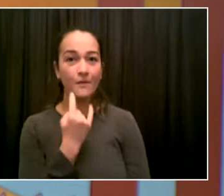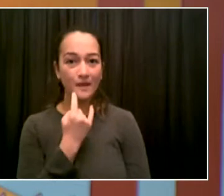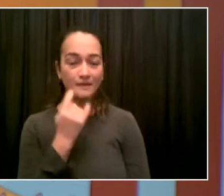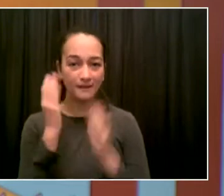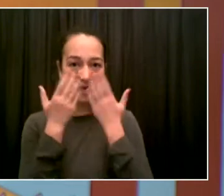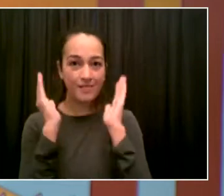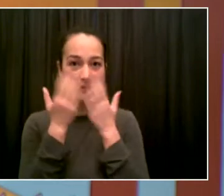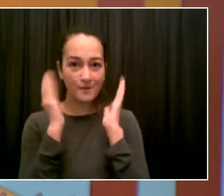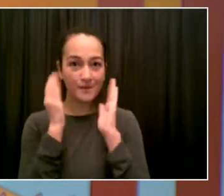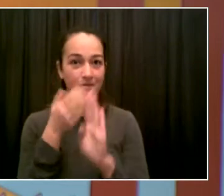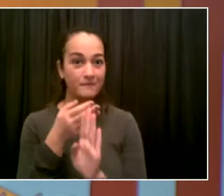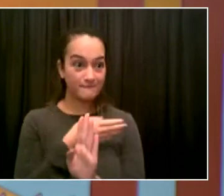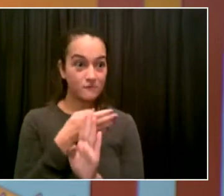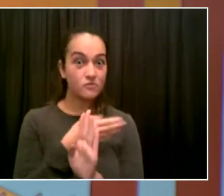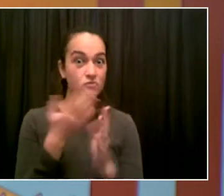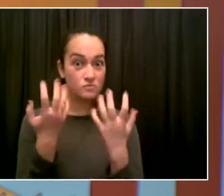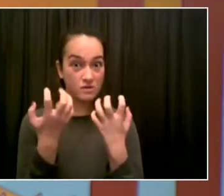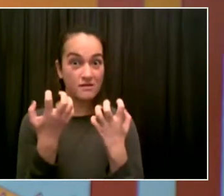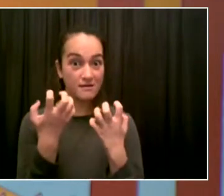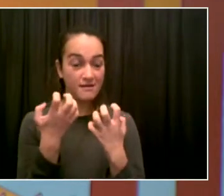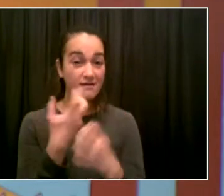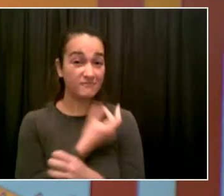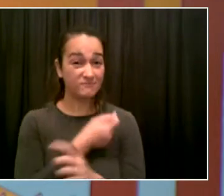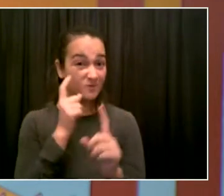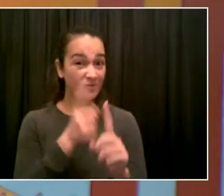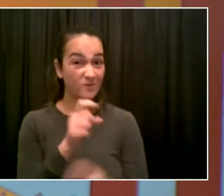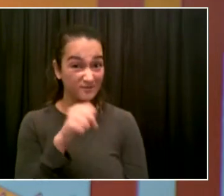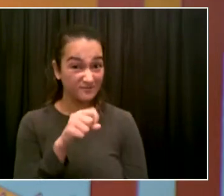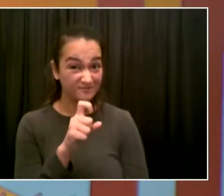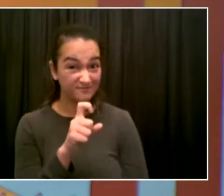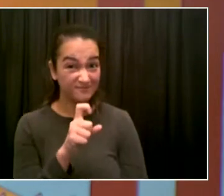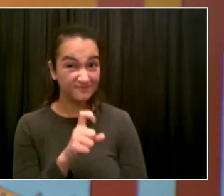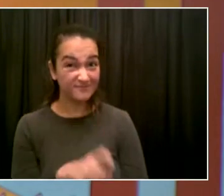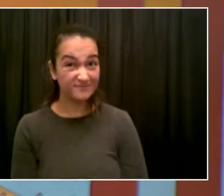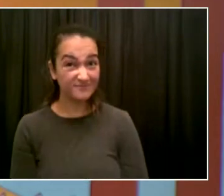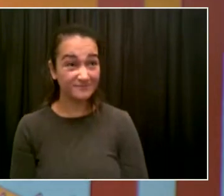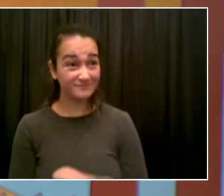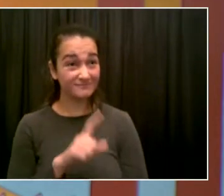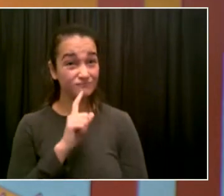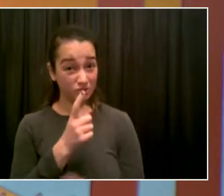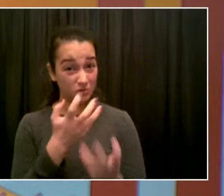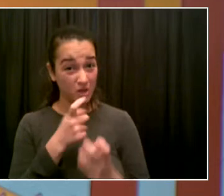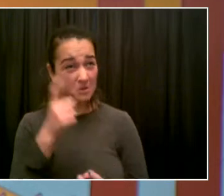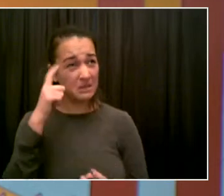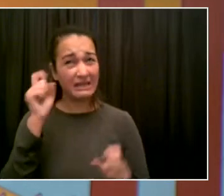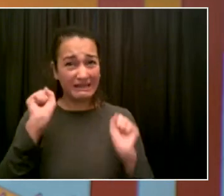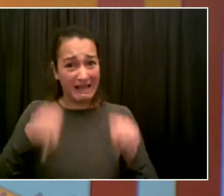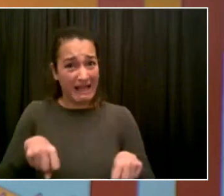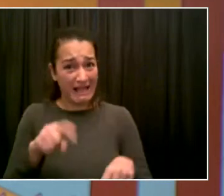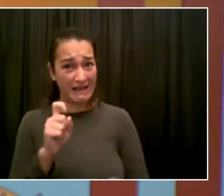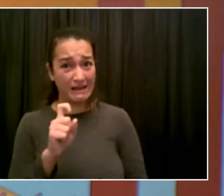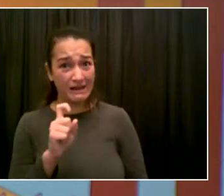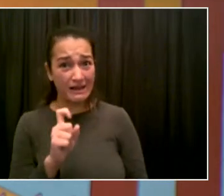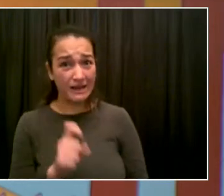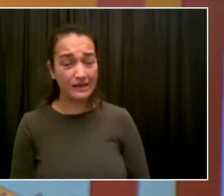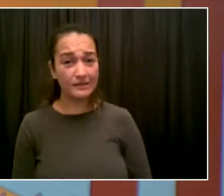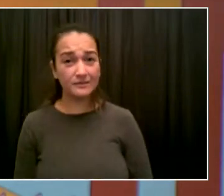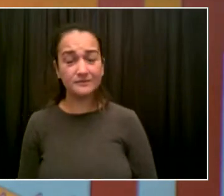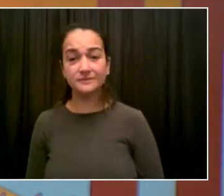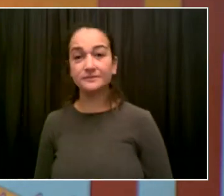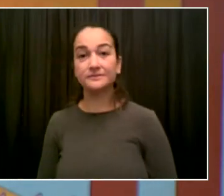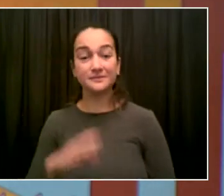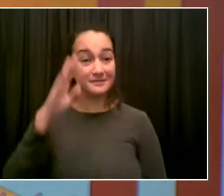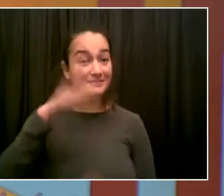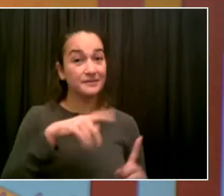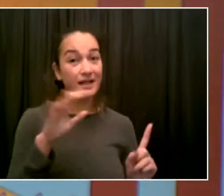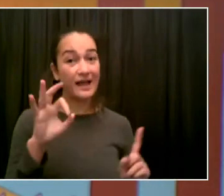FDA by the end of this month. And how ambitious would that be for the FDA to make a ruling in time for